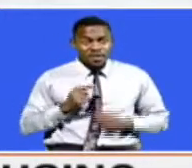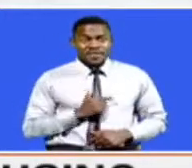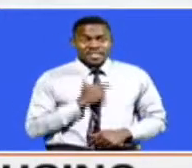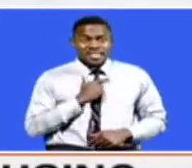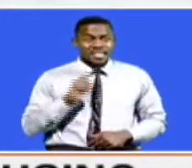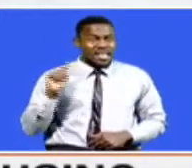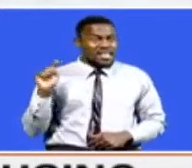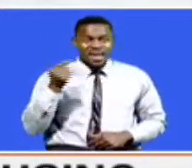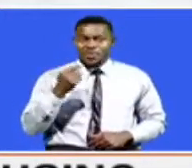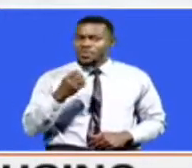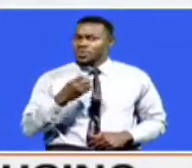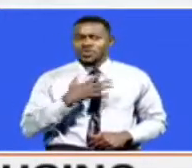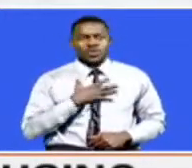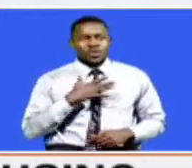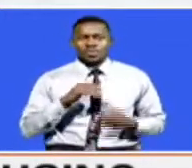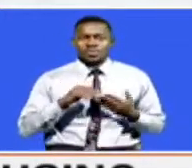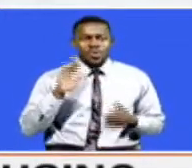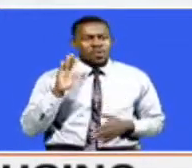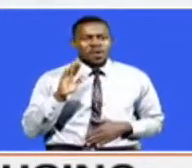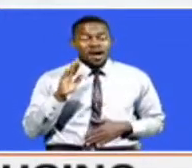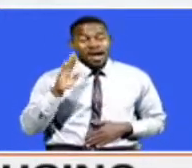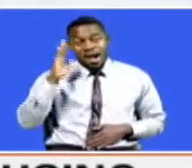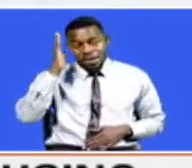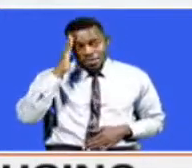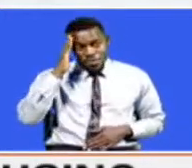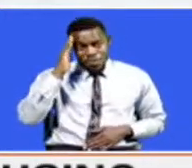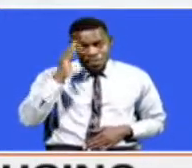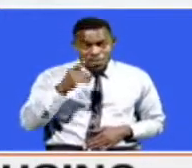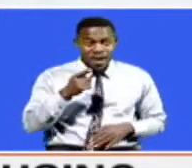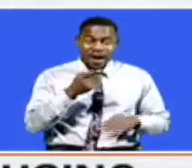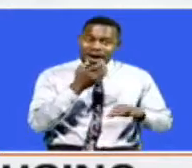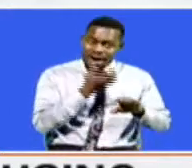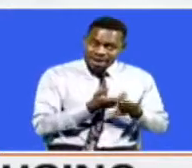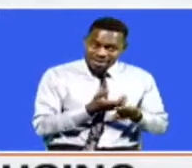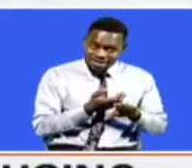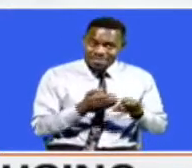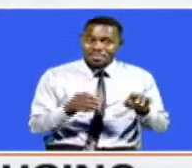it is going to take difficult, smart